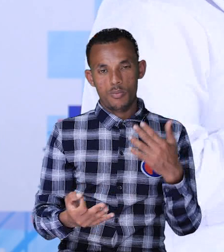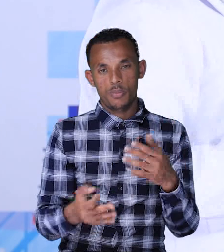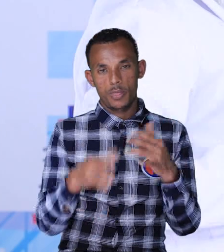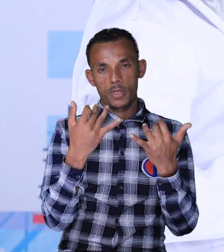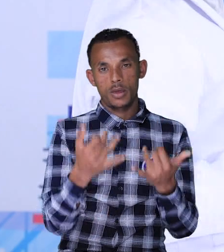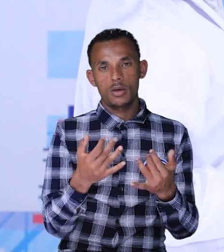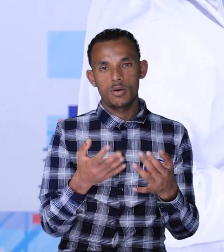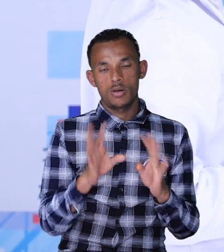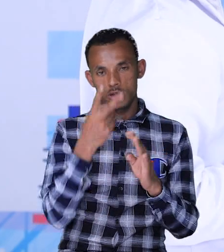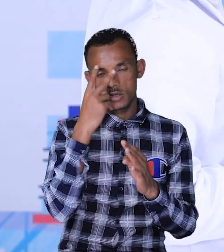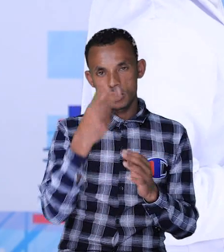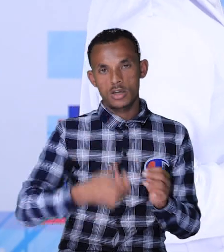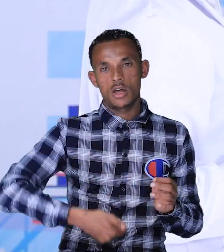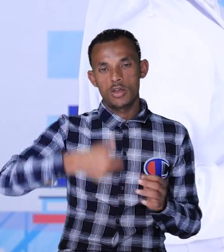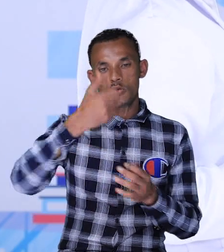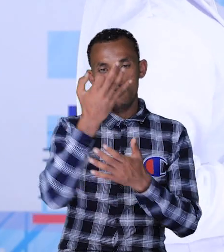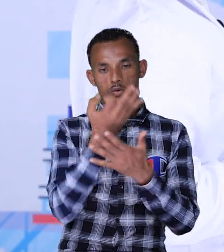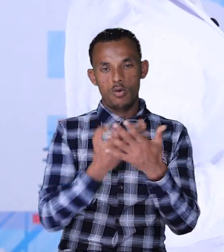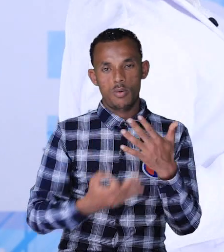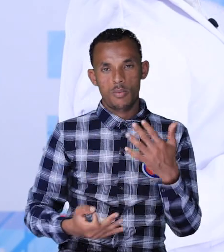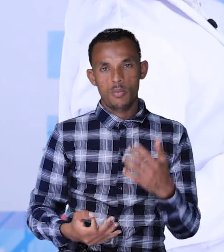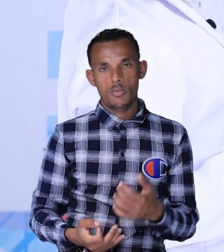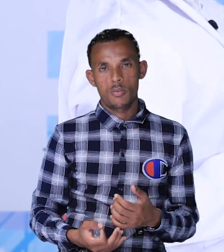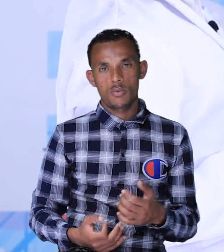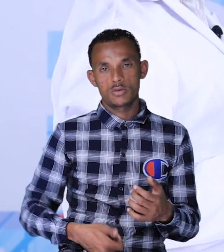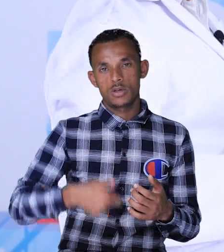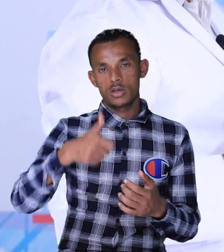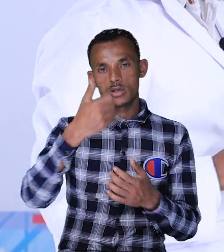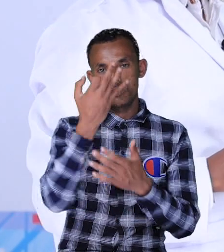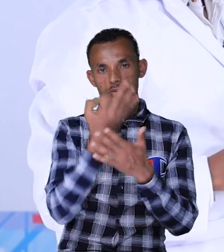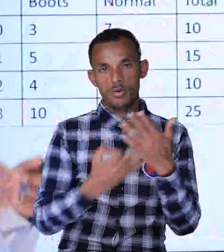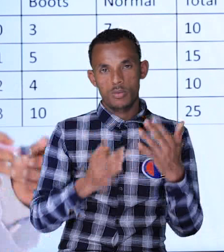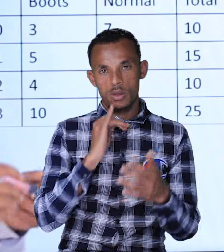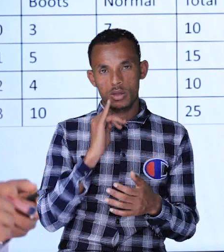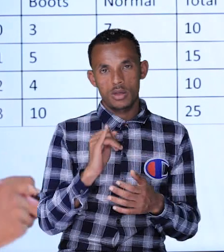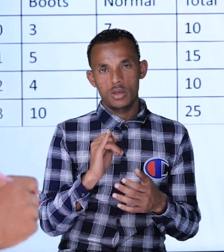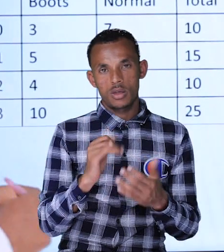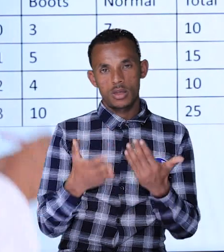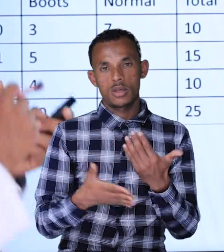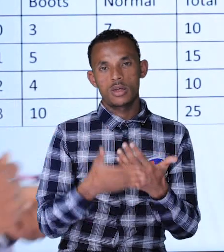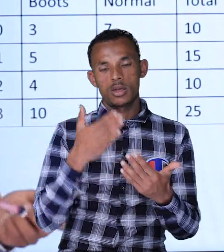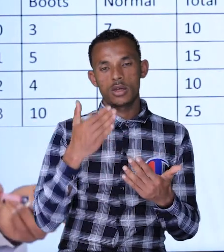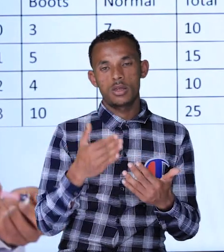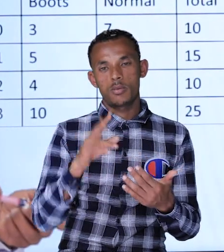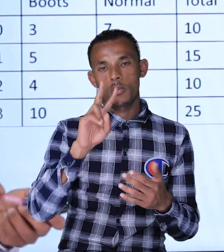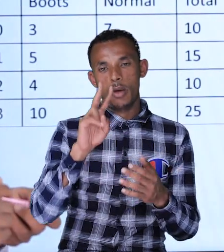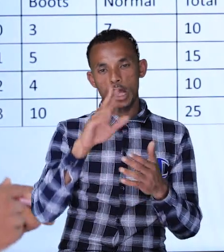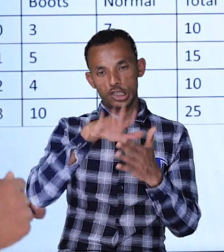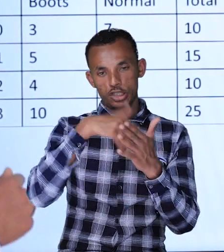Now let's see the other form. The other form is simple bar chart.